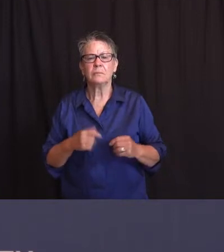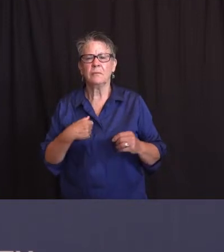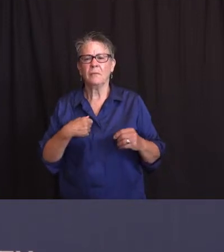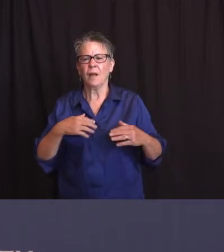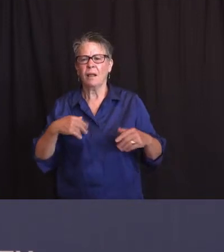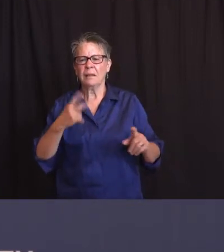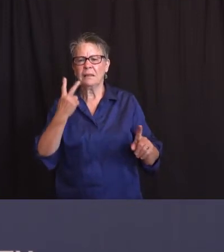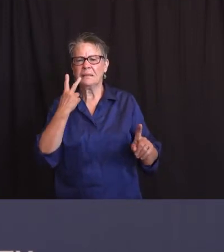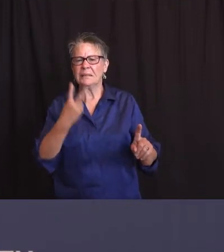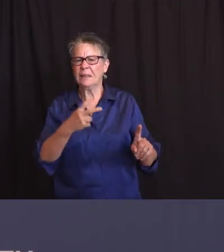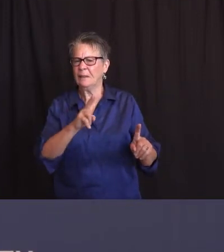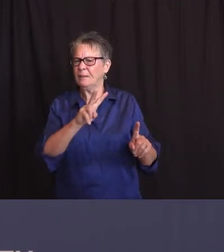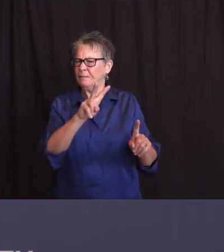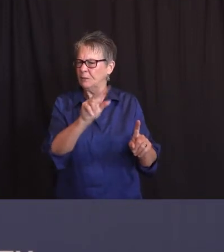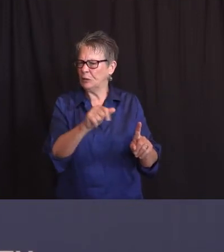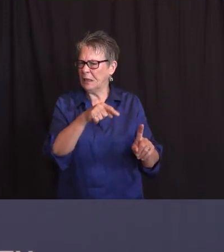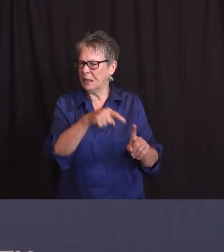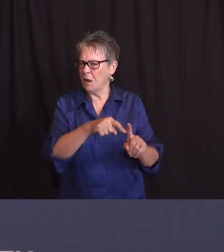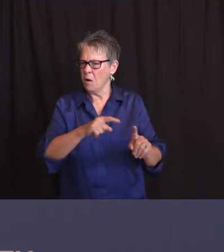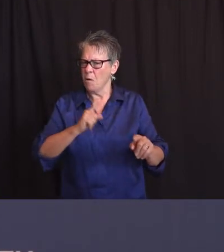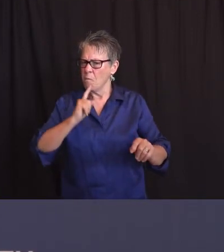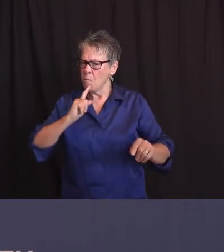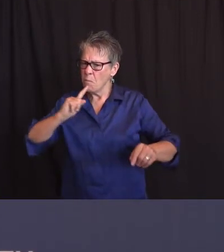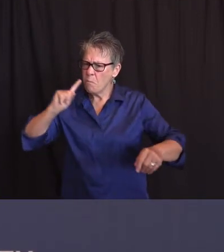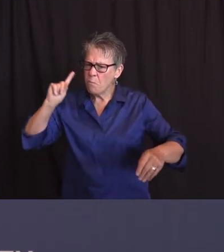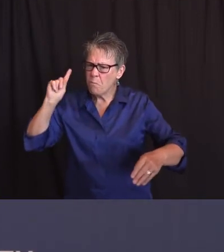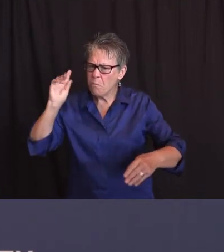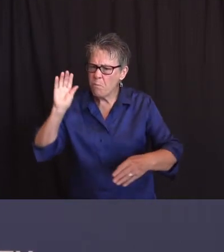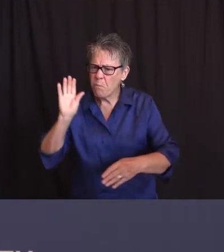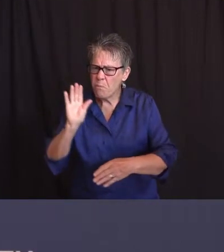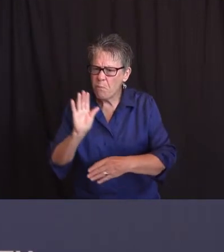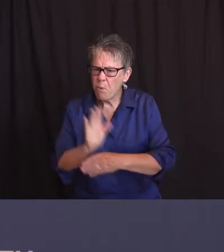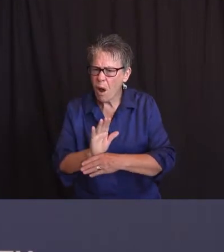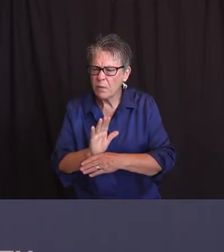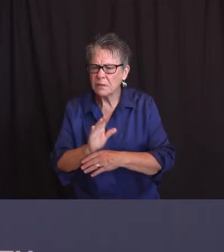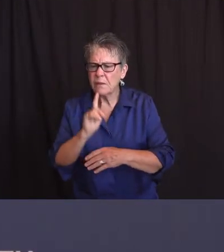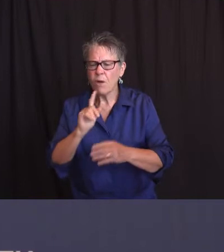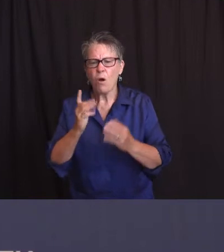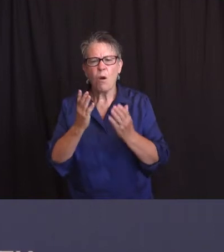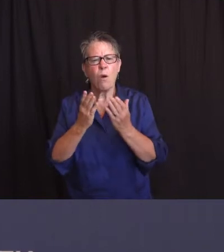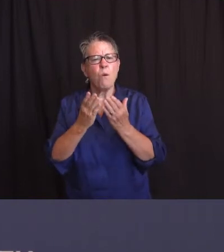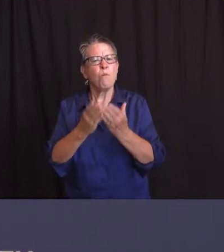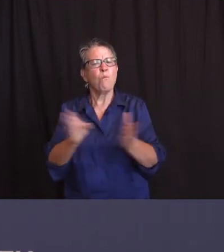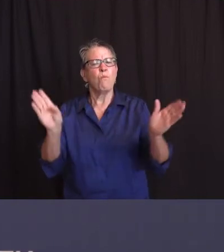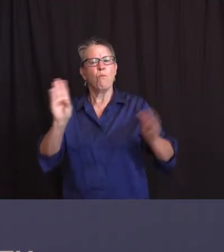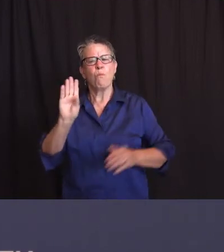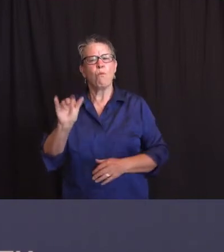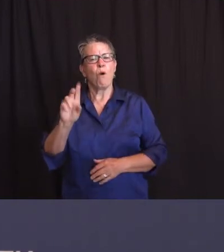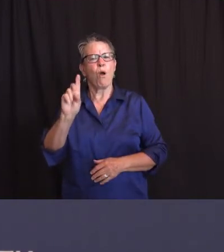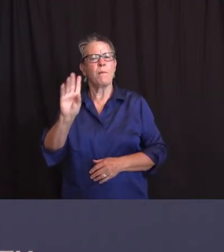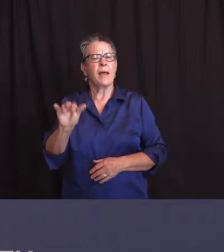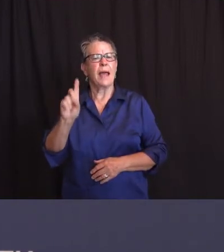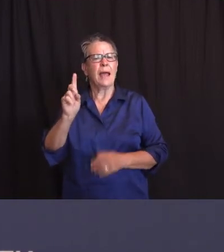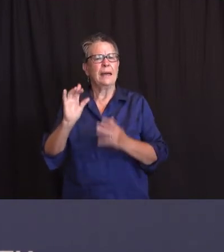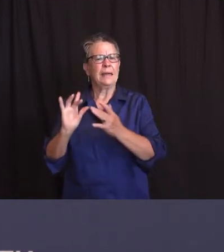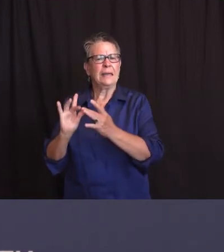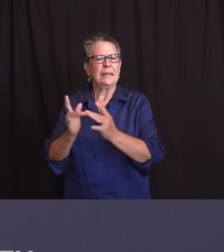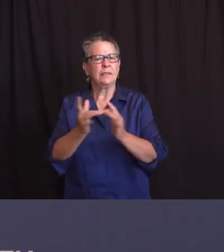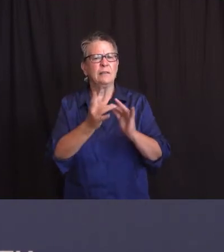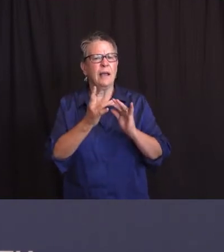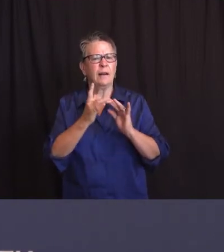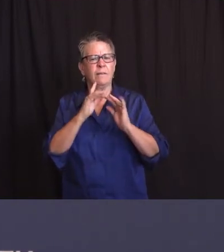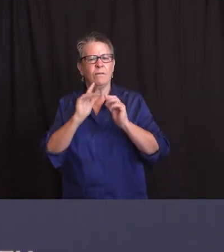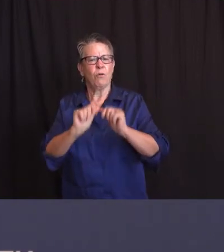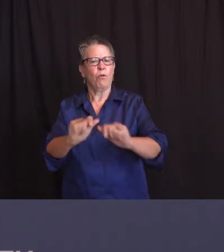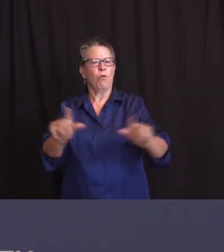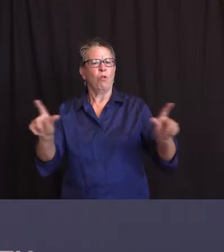commitment, but that is at least conceptually something that we like a lot. As you know, we put an enormous amount of energy